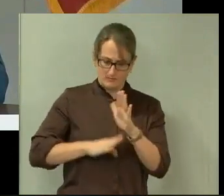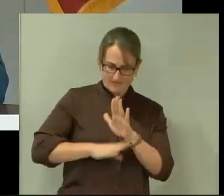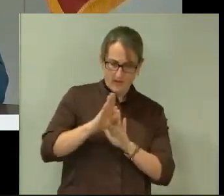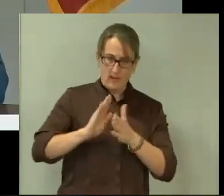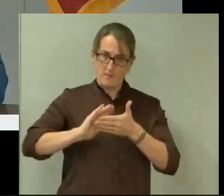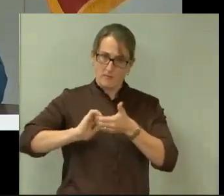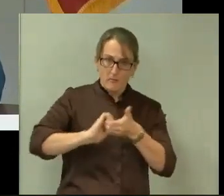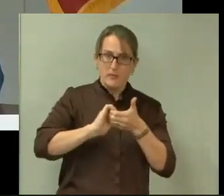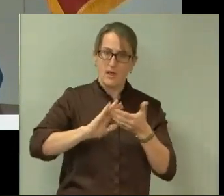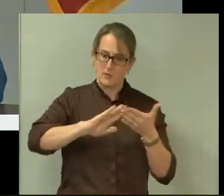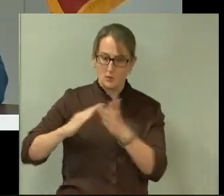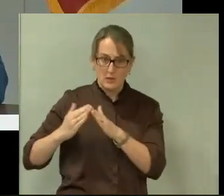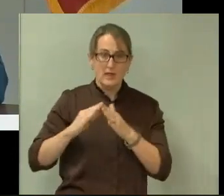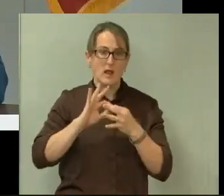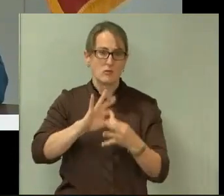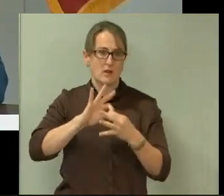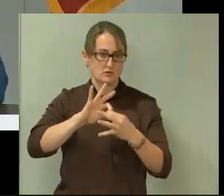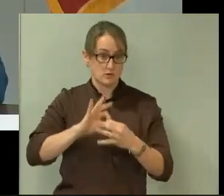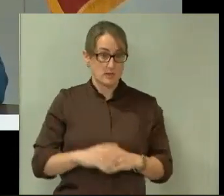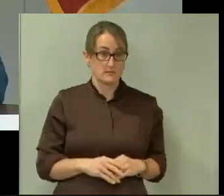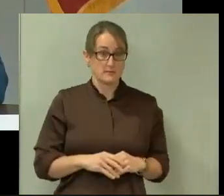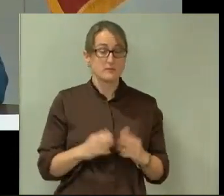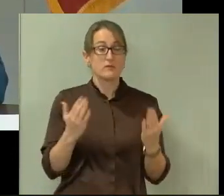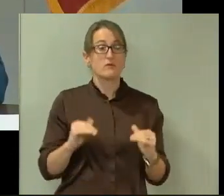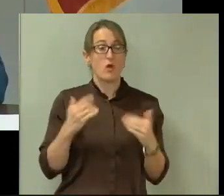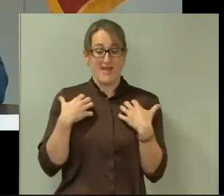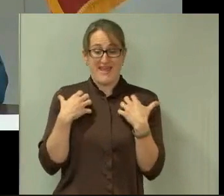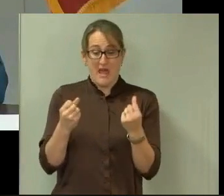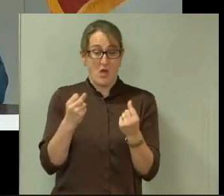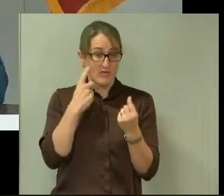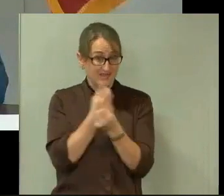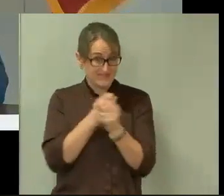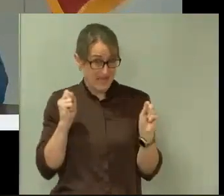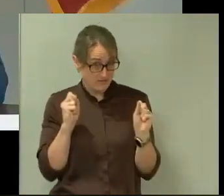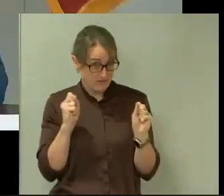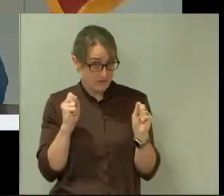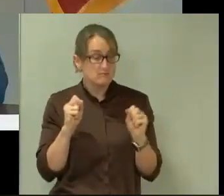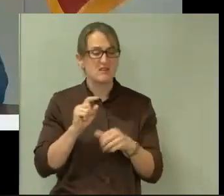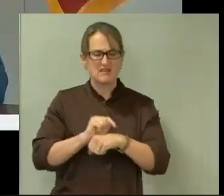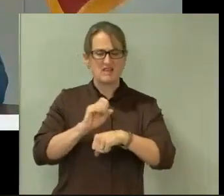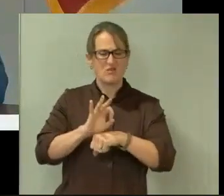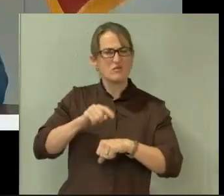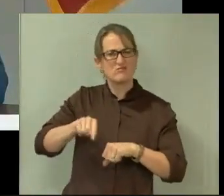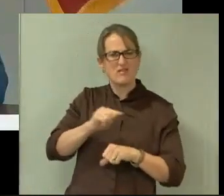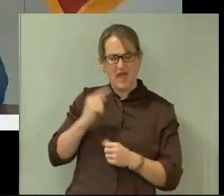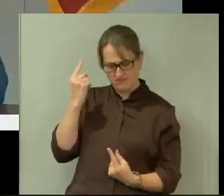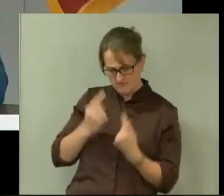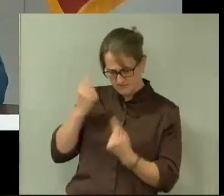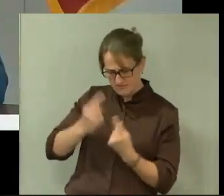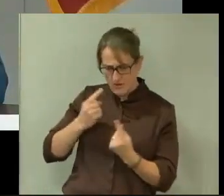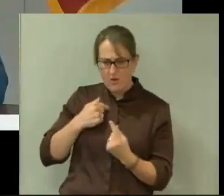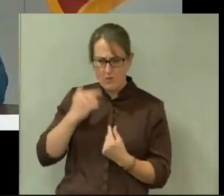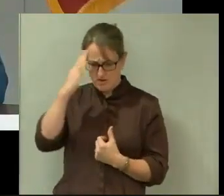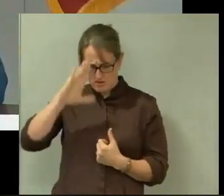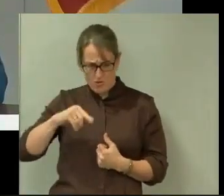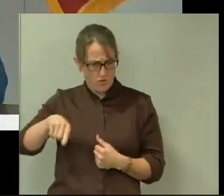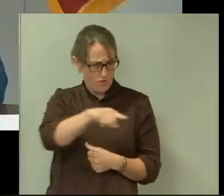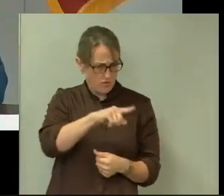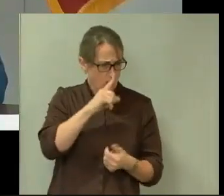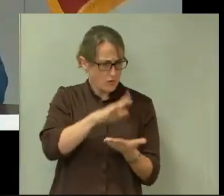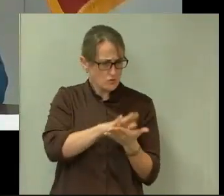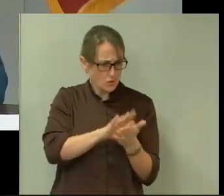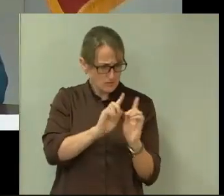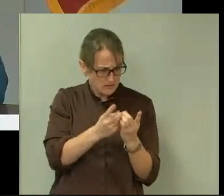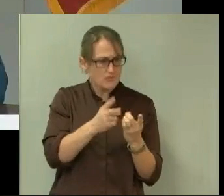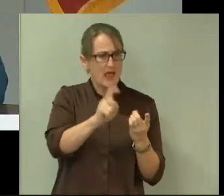relationships. Regarding health and safety, the task force members have focused their discussion on knowing school districts should work with their local county public